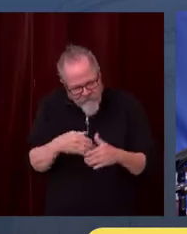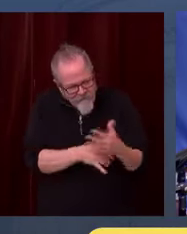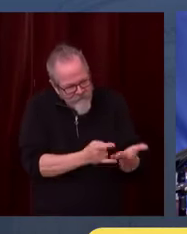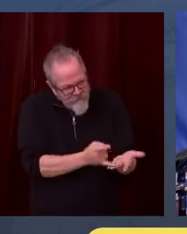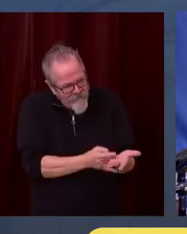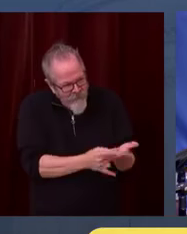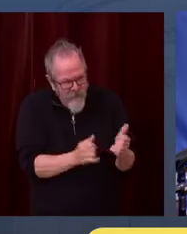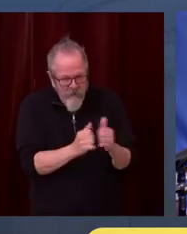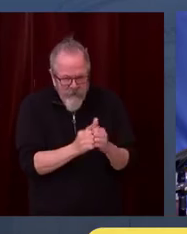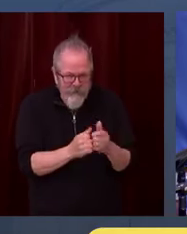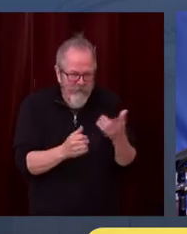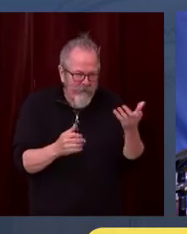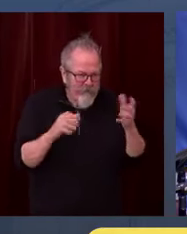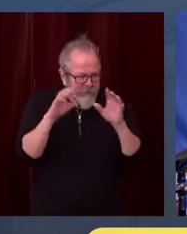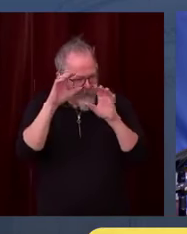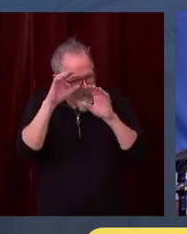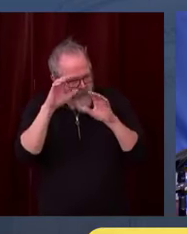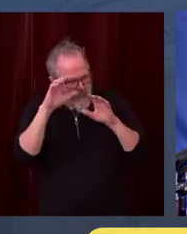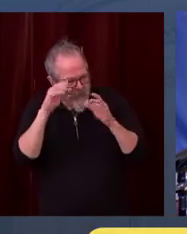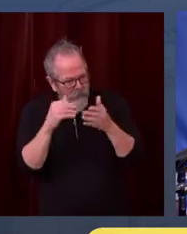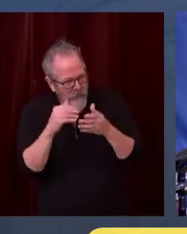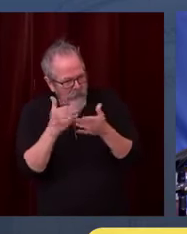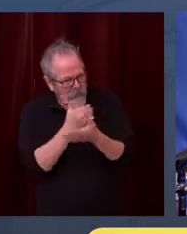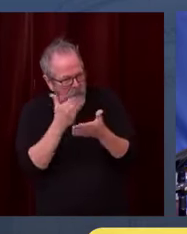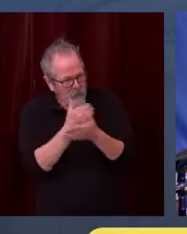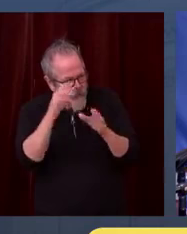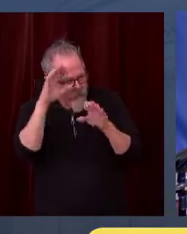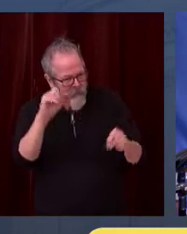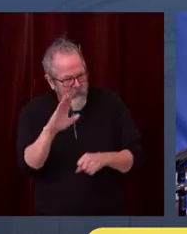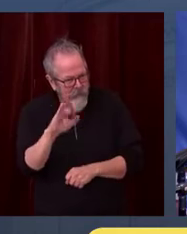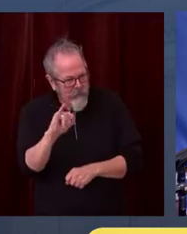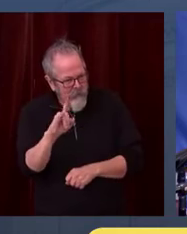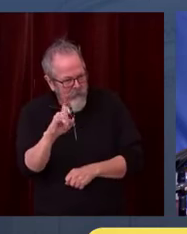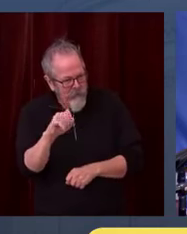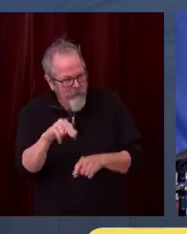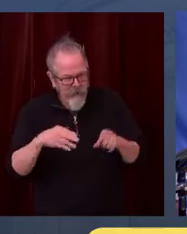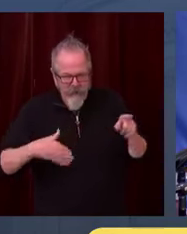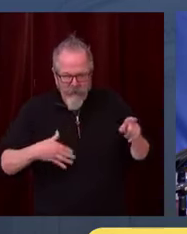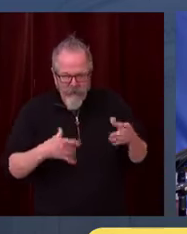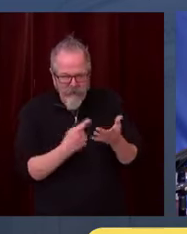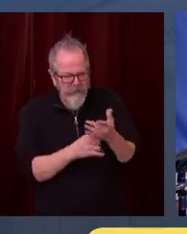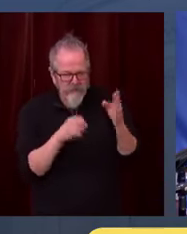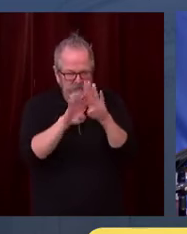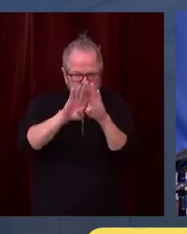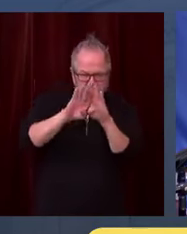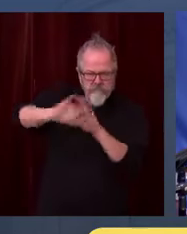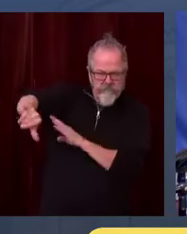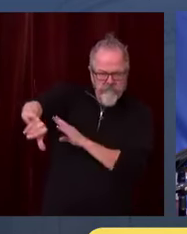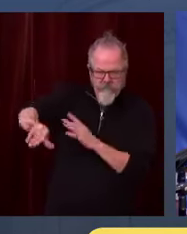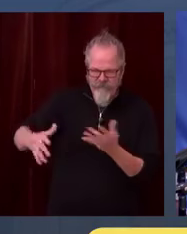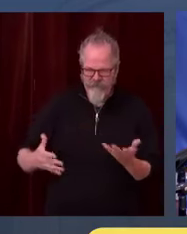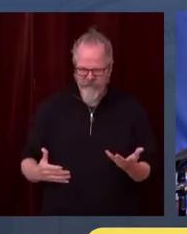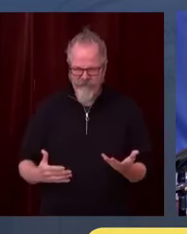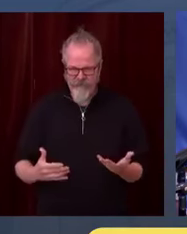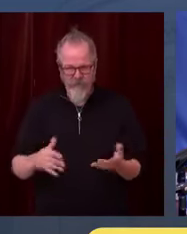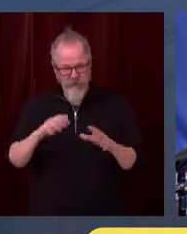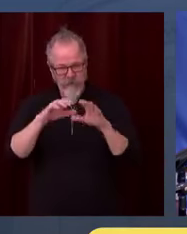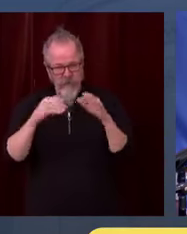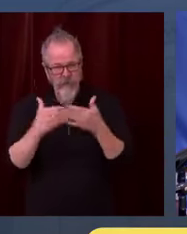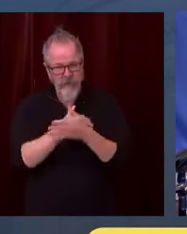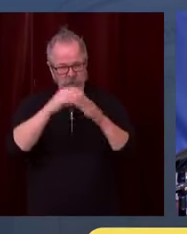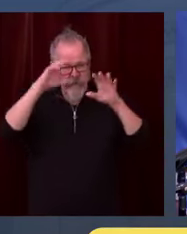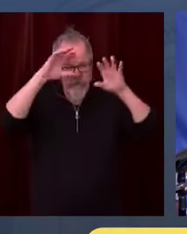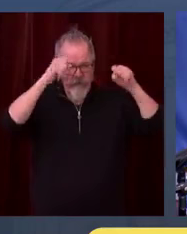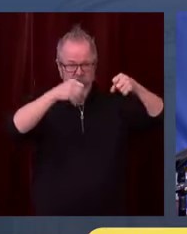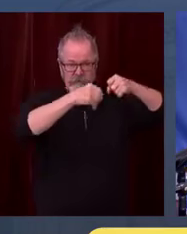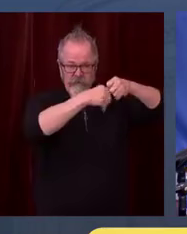I think that our state is in as good as any other state in this regard, but we have to have some federal decisions. Now, we also have to know which vaccine we're going to be distributing. This is one of